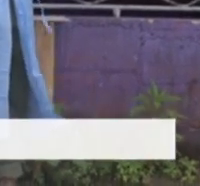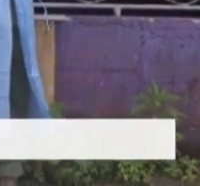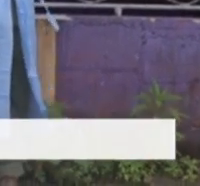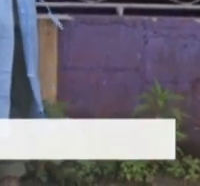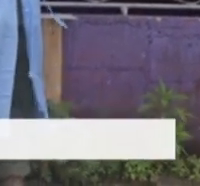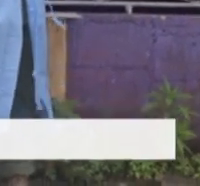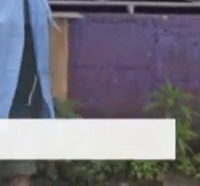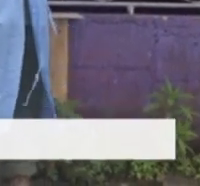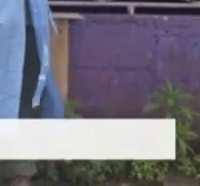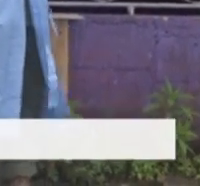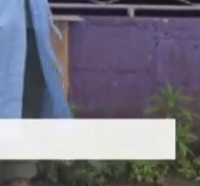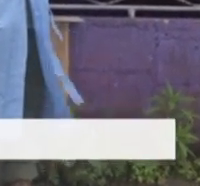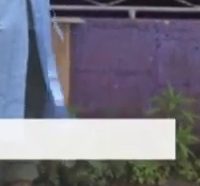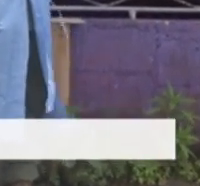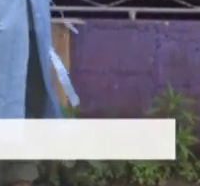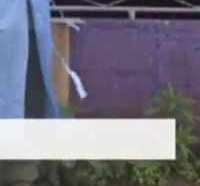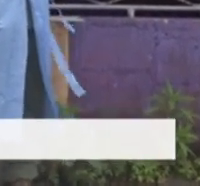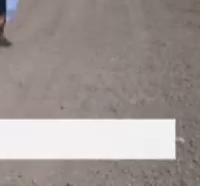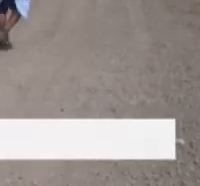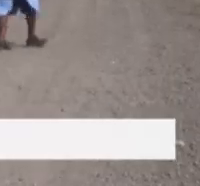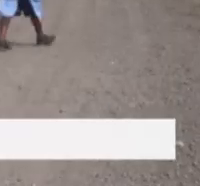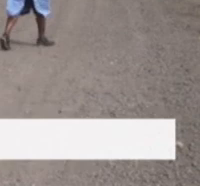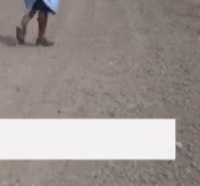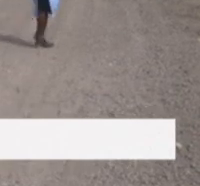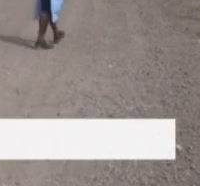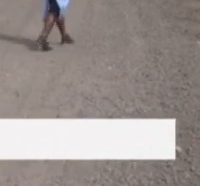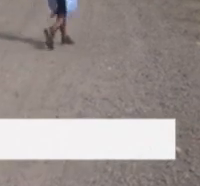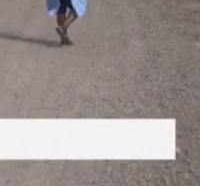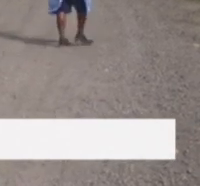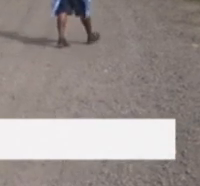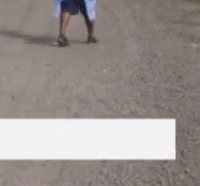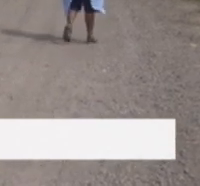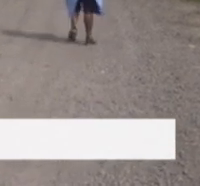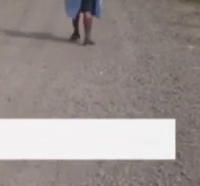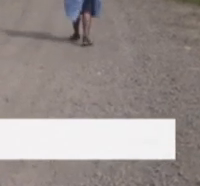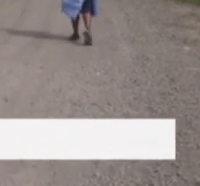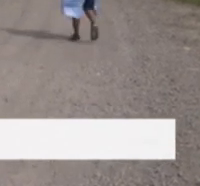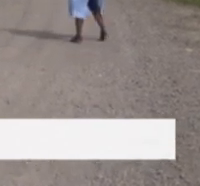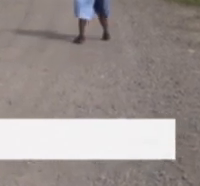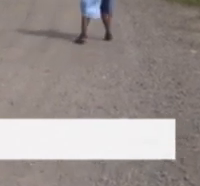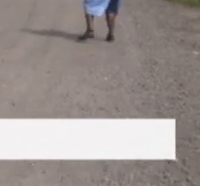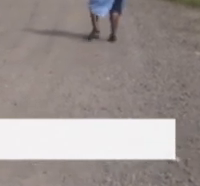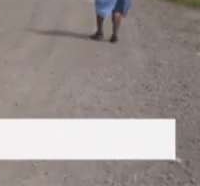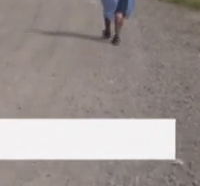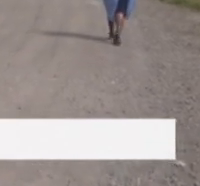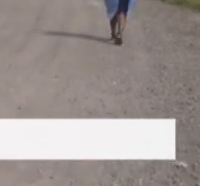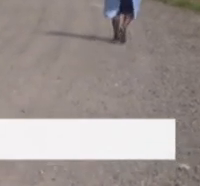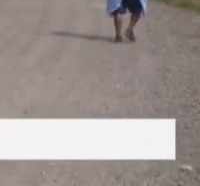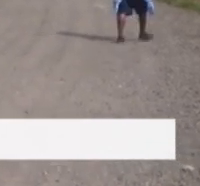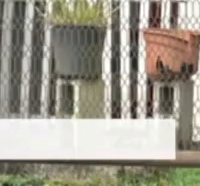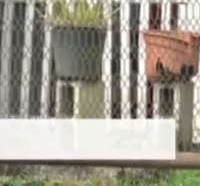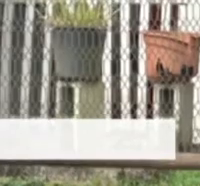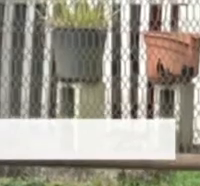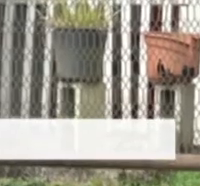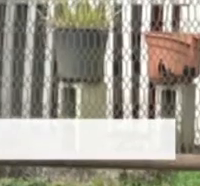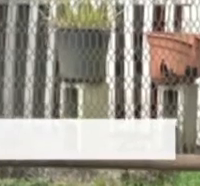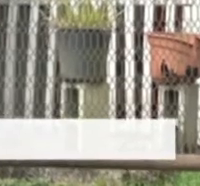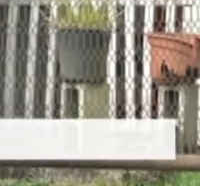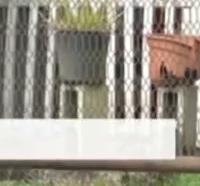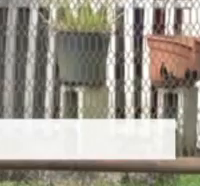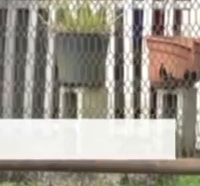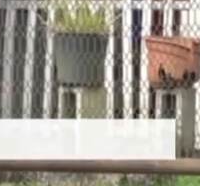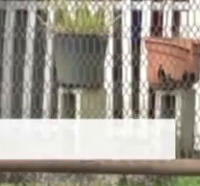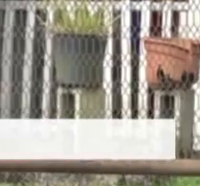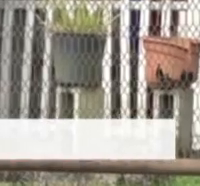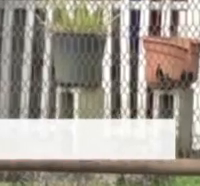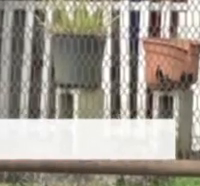Wanganambete says though the cases in terms of the numbers may be big, it is within the cluster. Dr. Wanganambete says looking at the